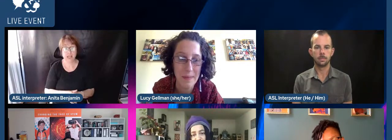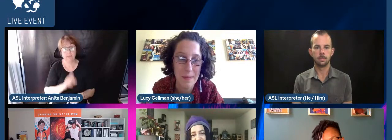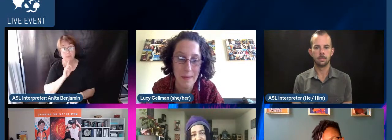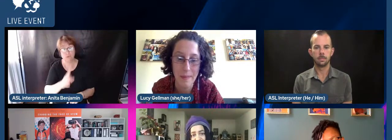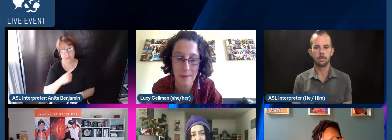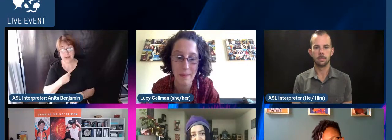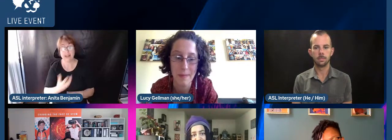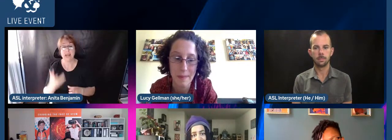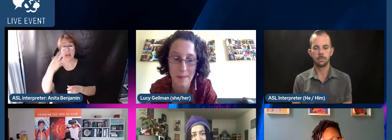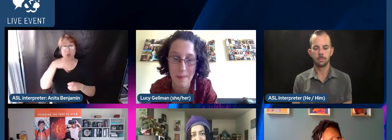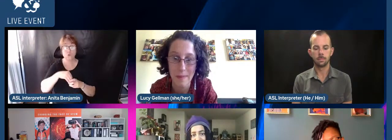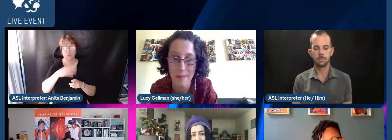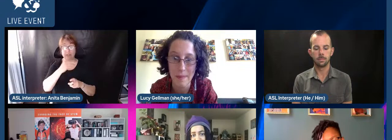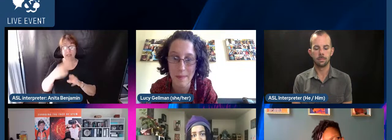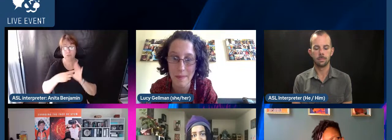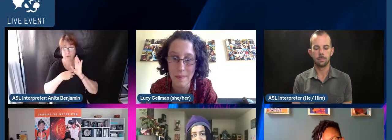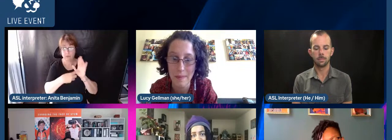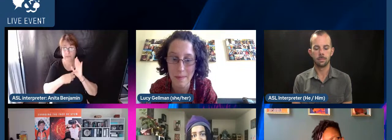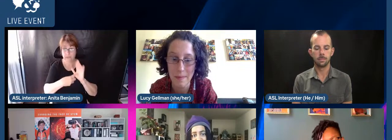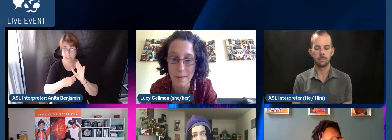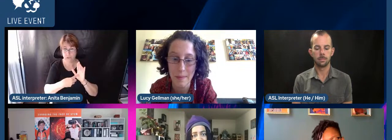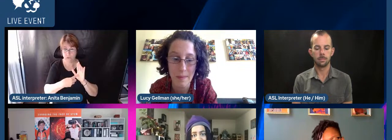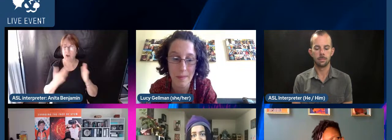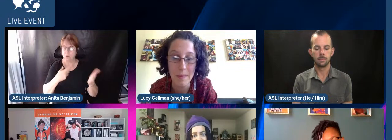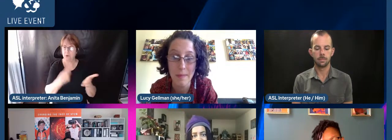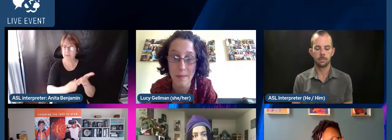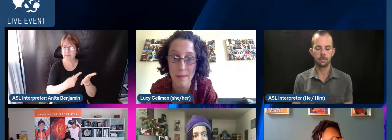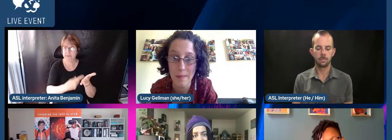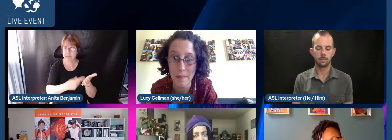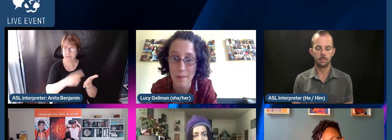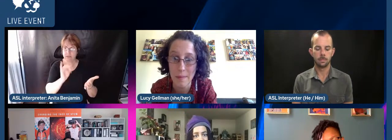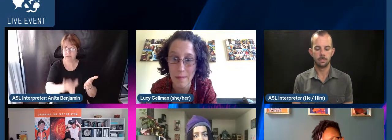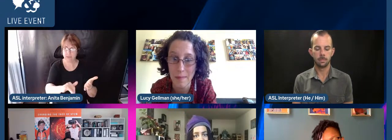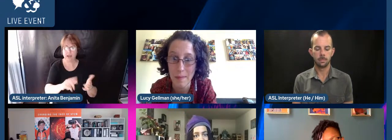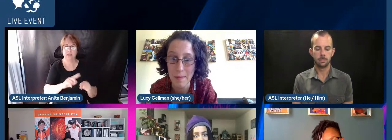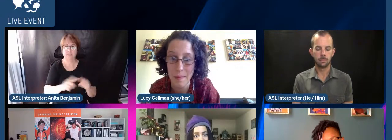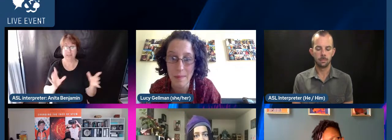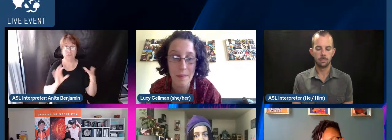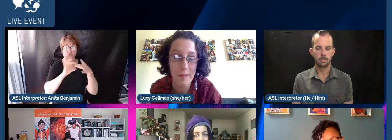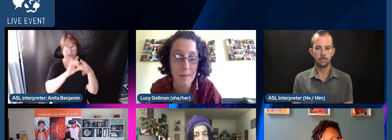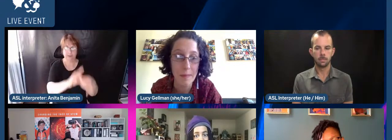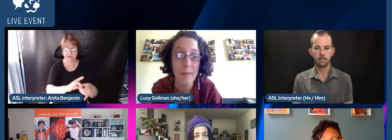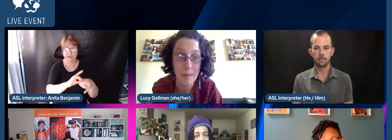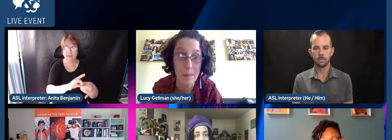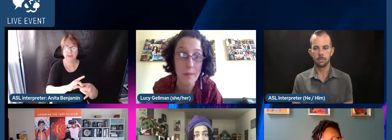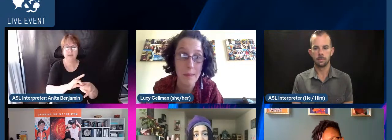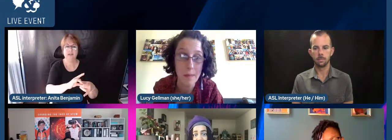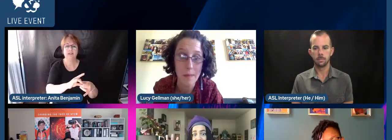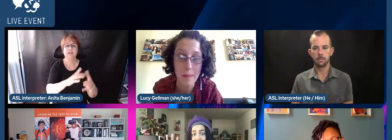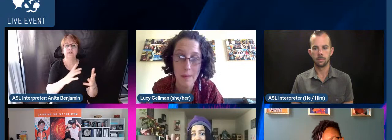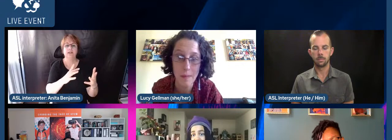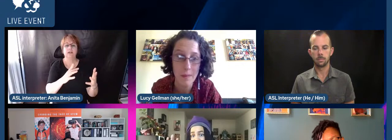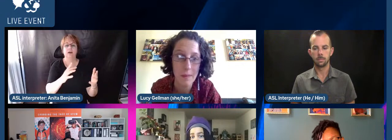inclusion and representation that I actually do want to get to, that ties together some of the